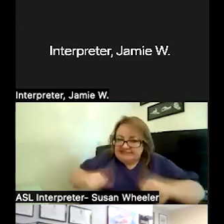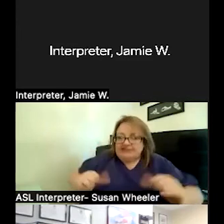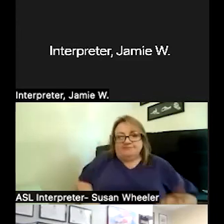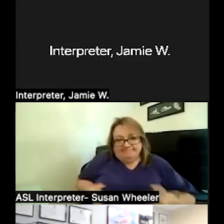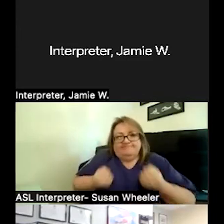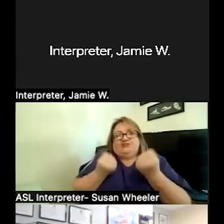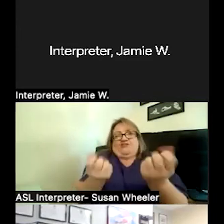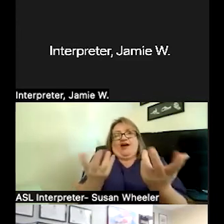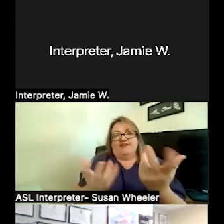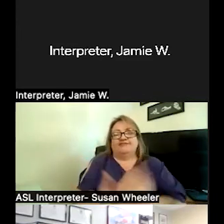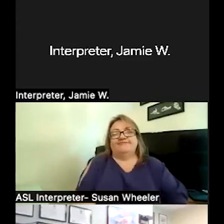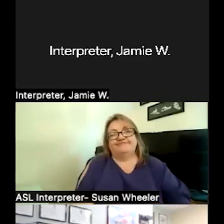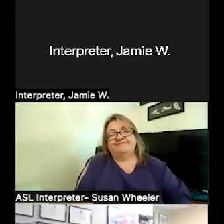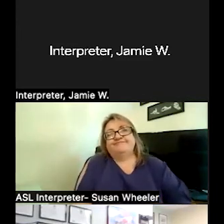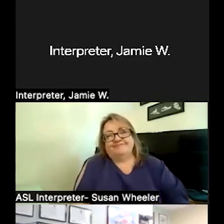Next, please.